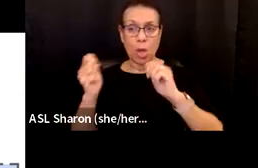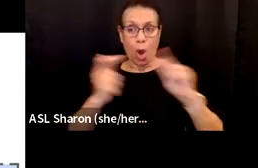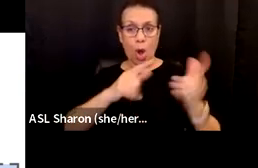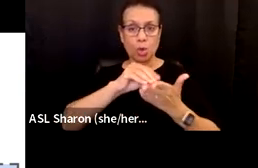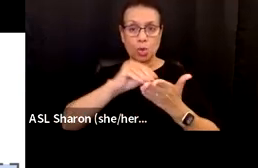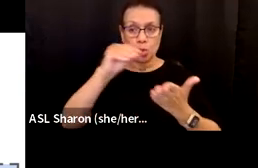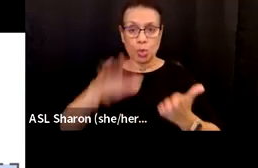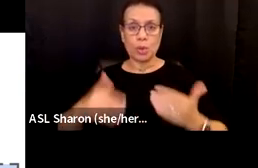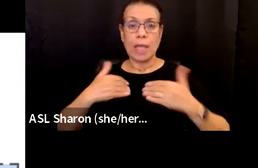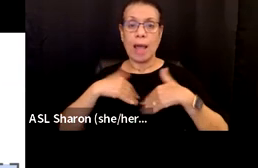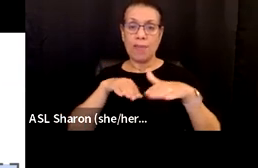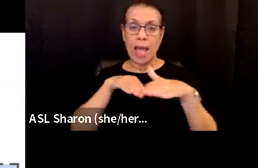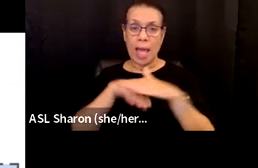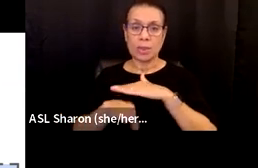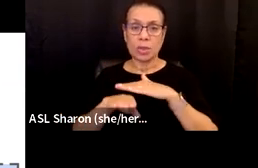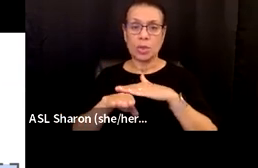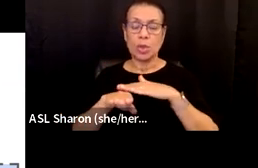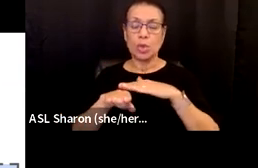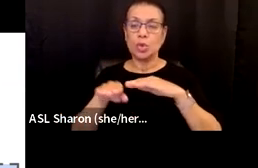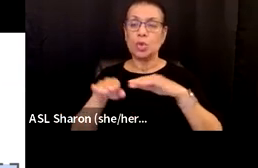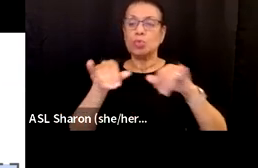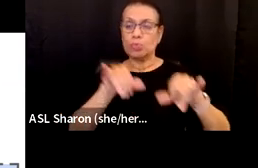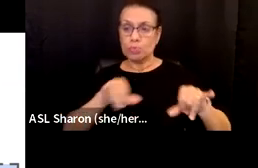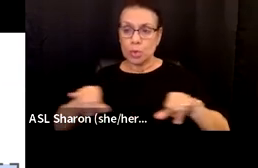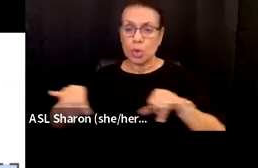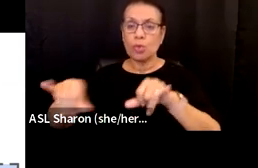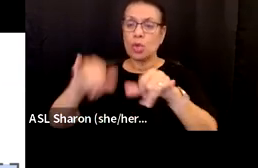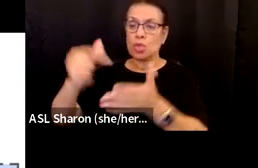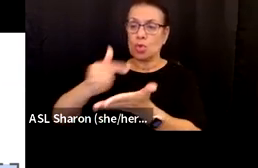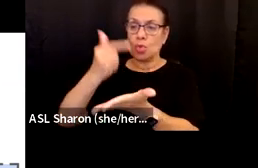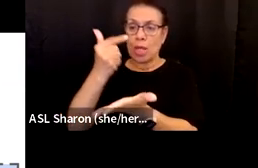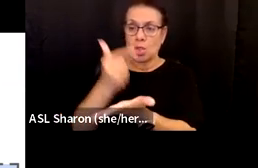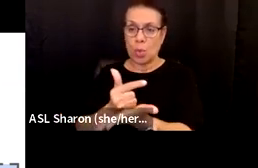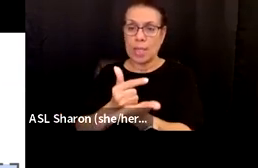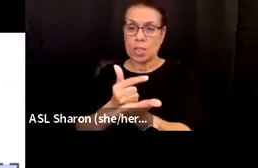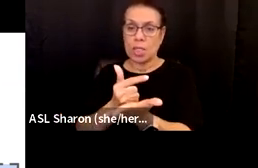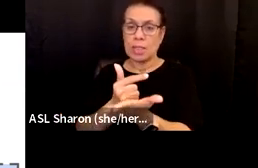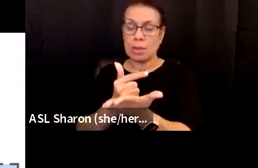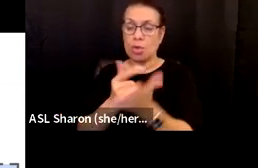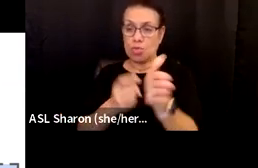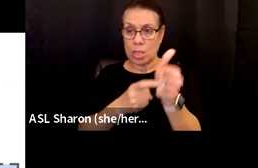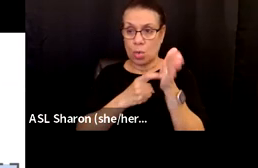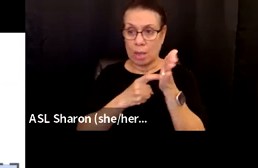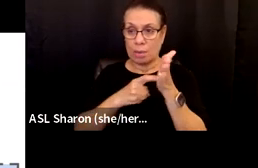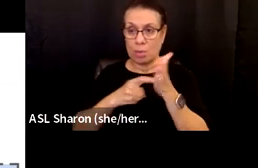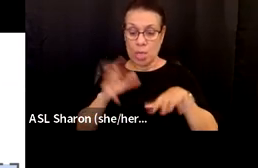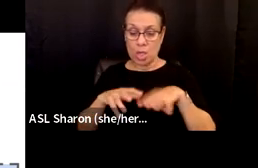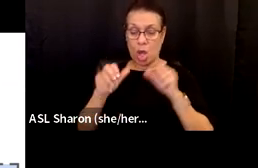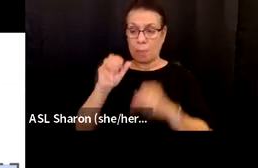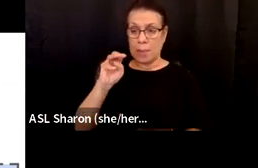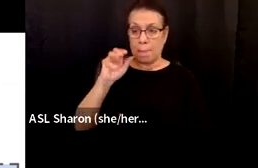access to universal graduation requirements that the school committee adopted in may of 2021